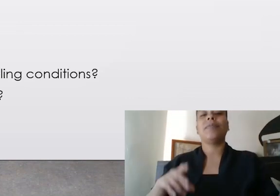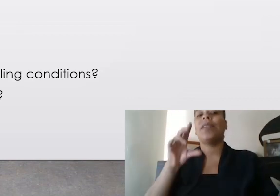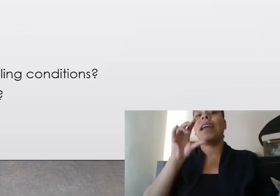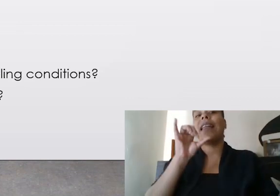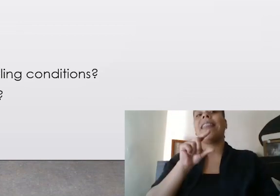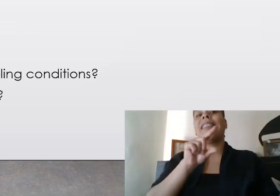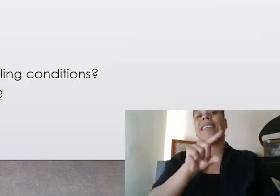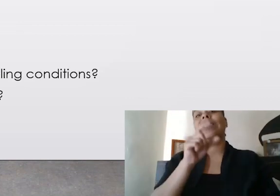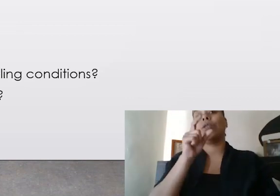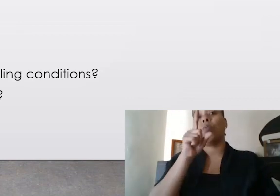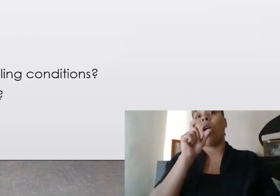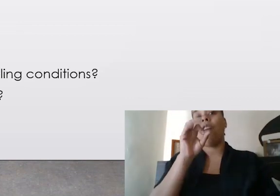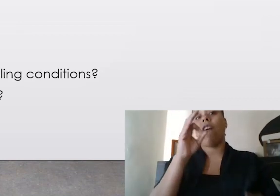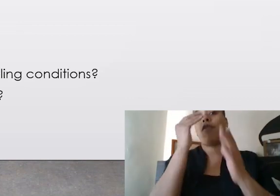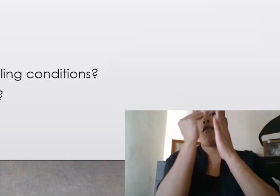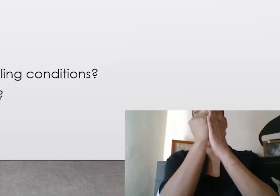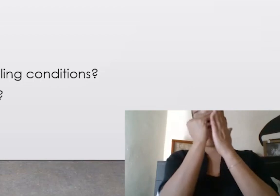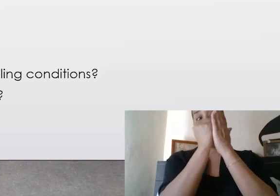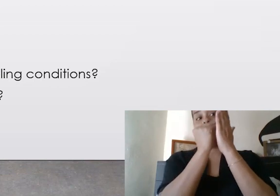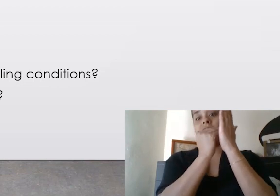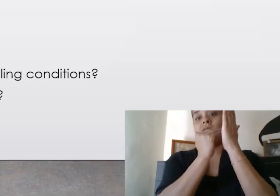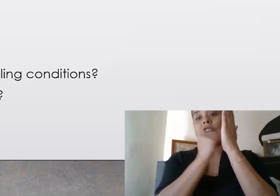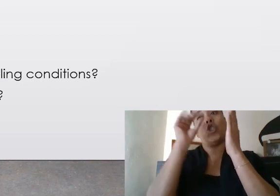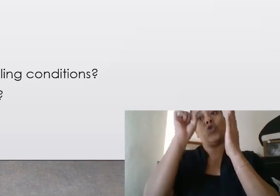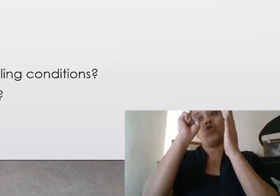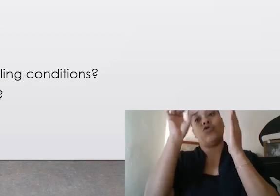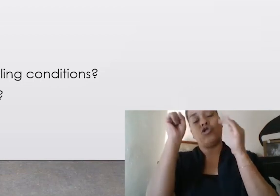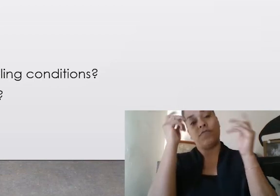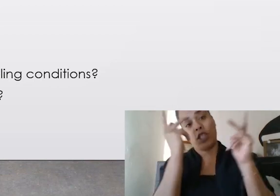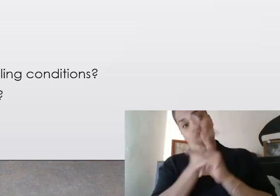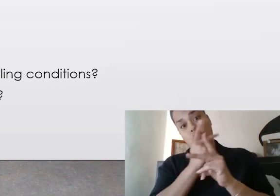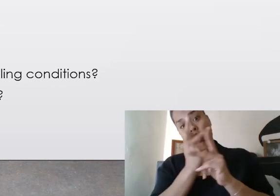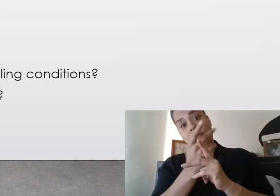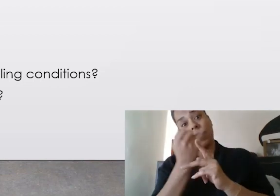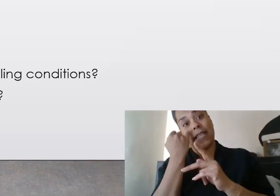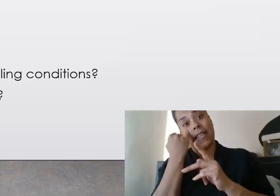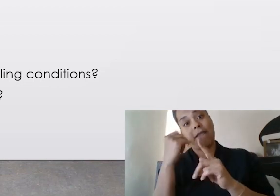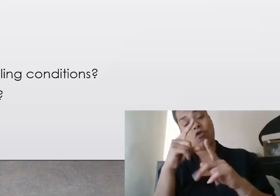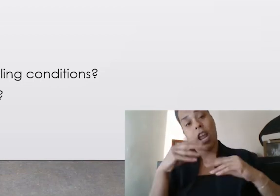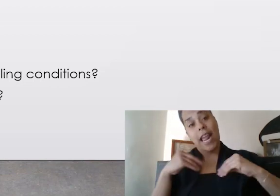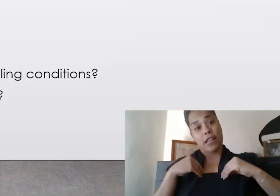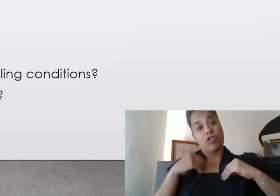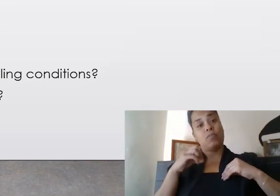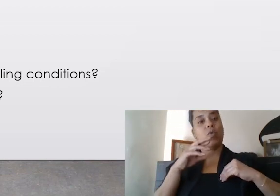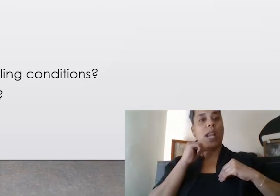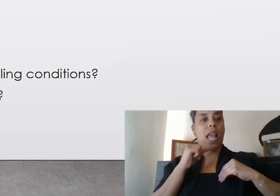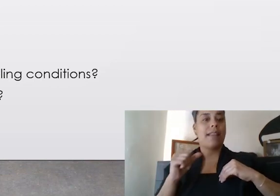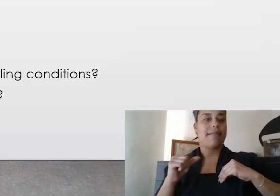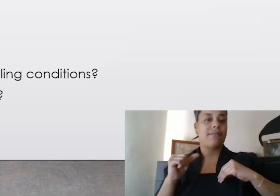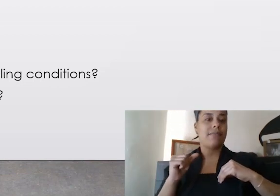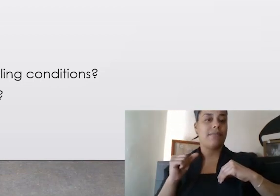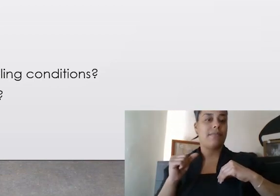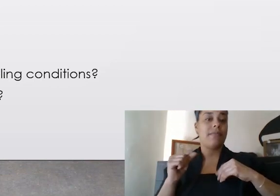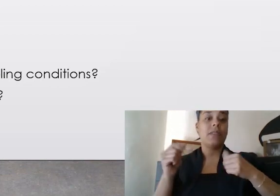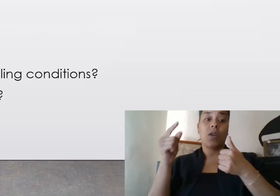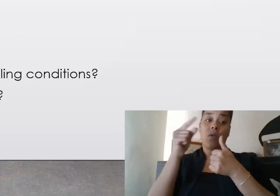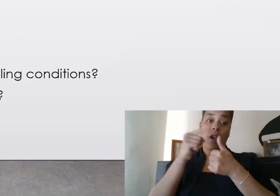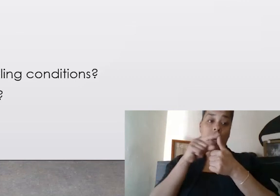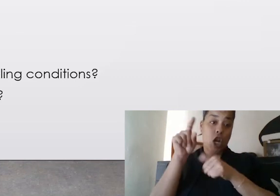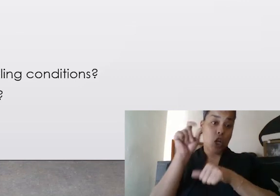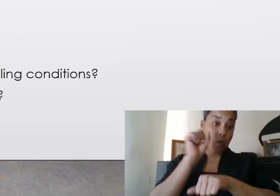Security uses to determine whether or not you are eligible. They're going to ask, are you working? Is